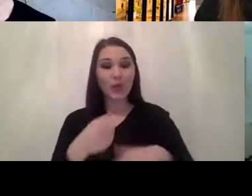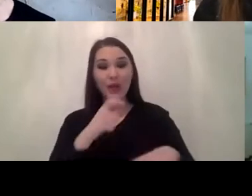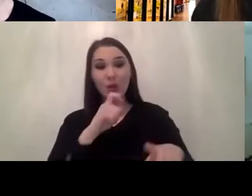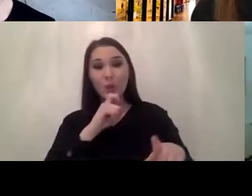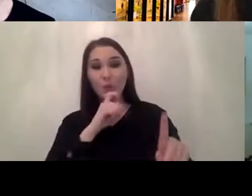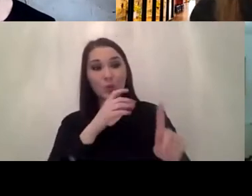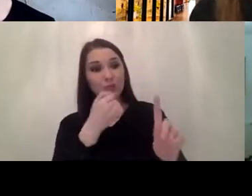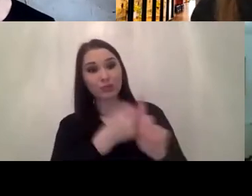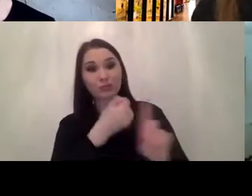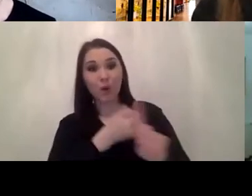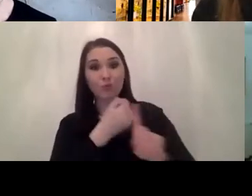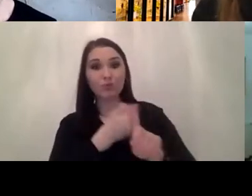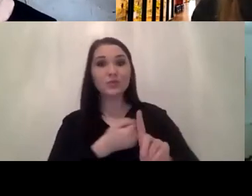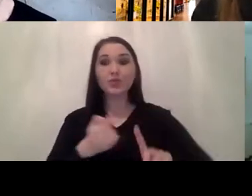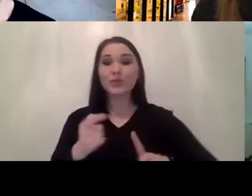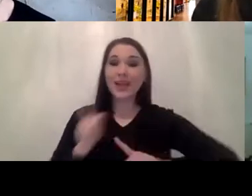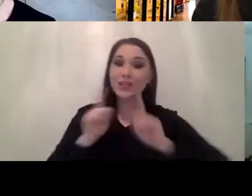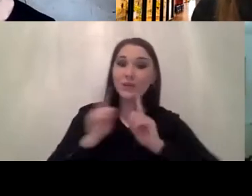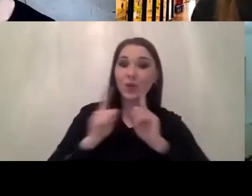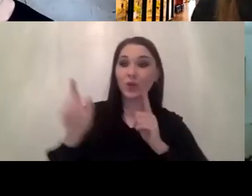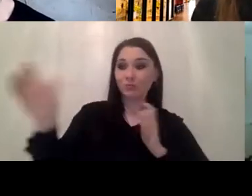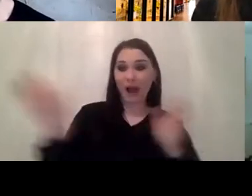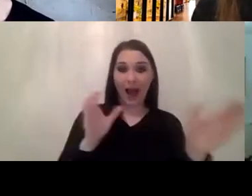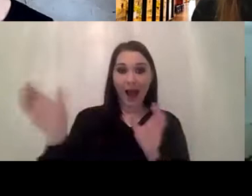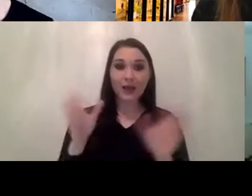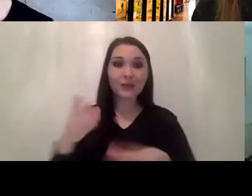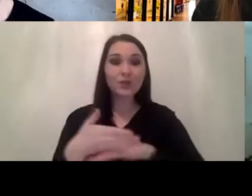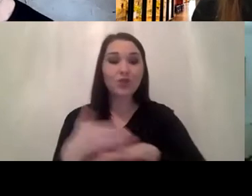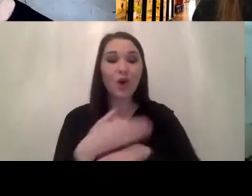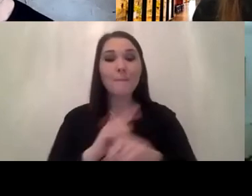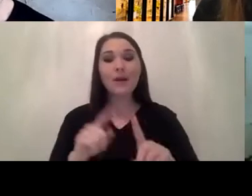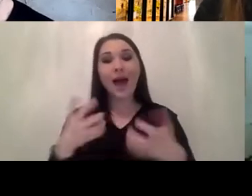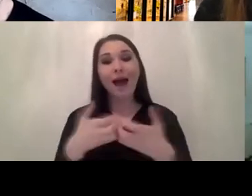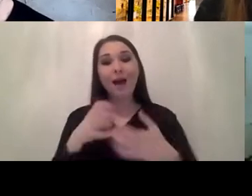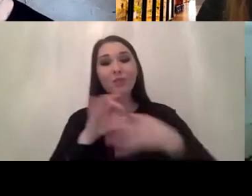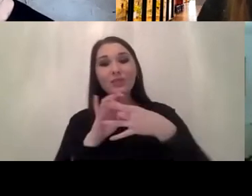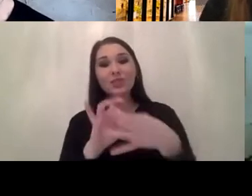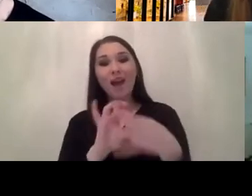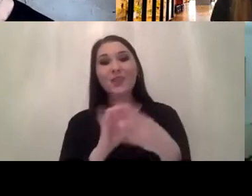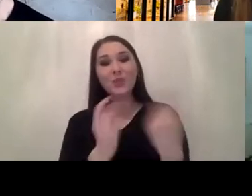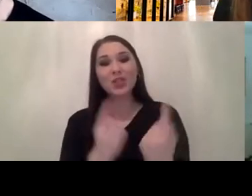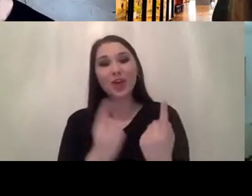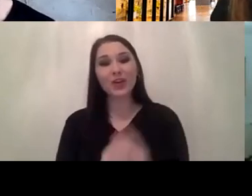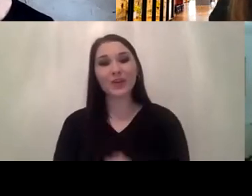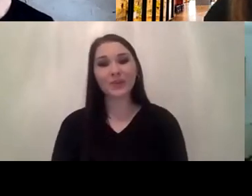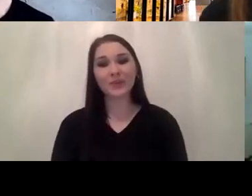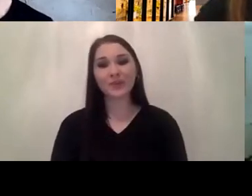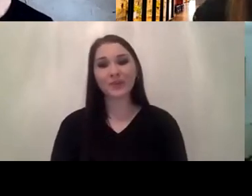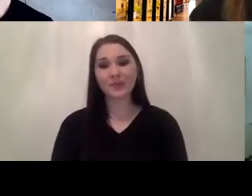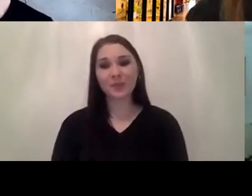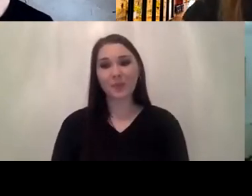hire and who we interview, but also how we interact with each other as well. It is also interesting